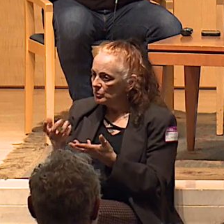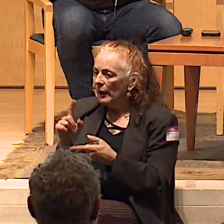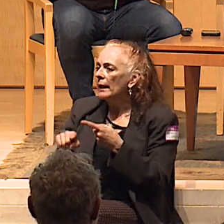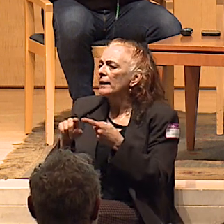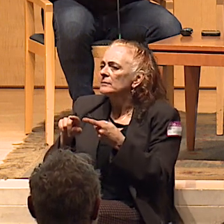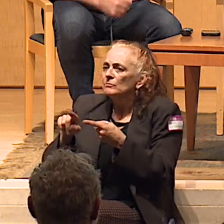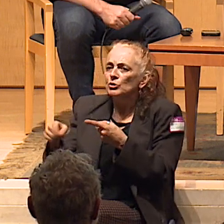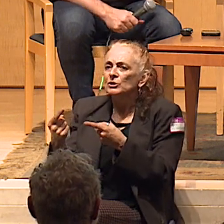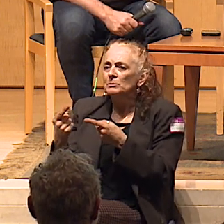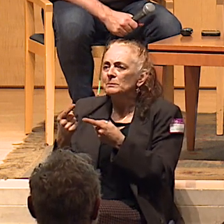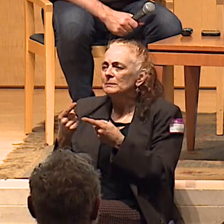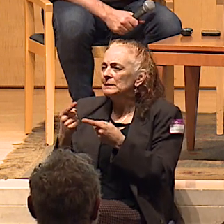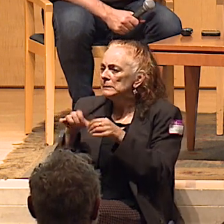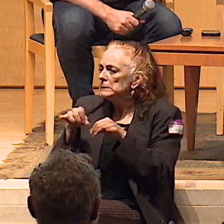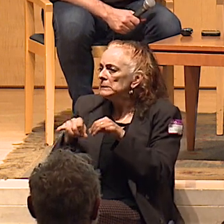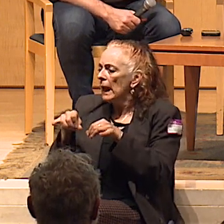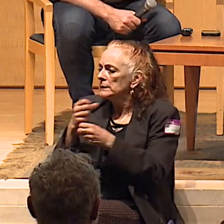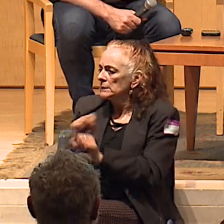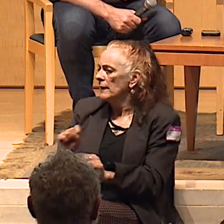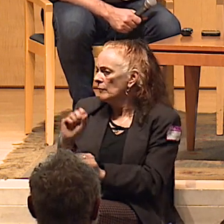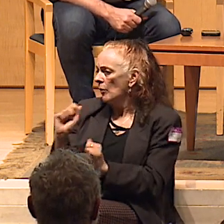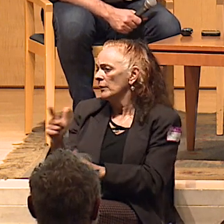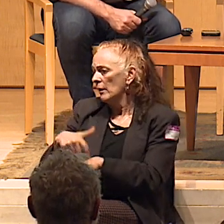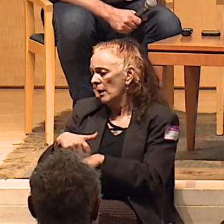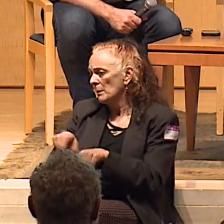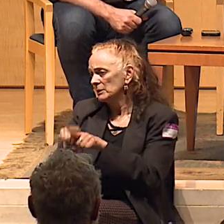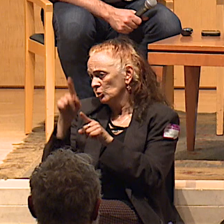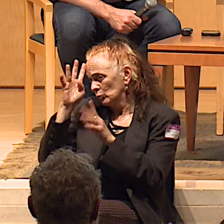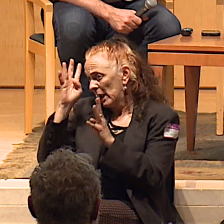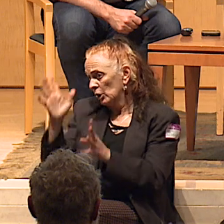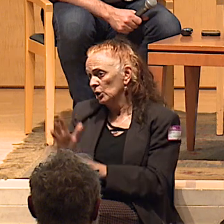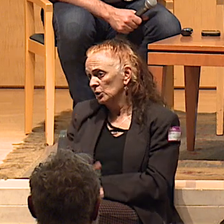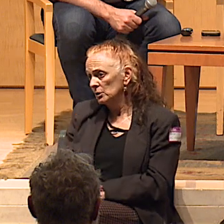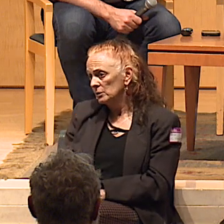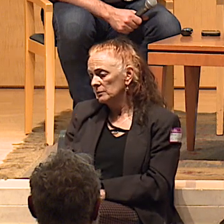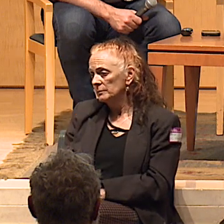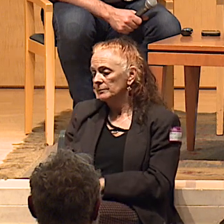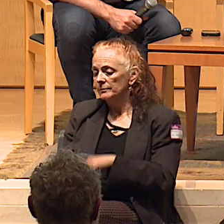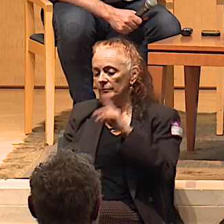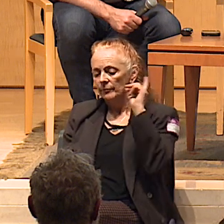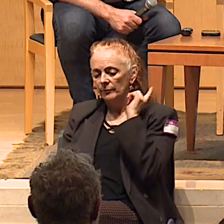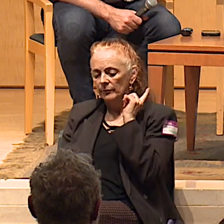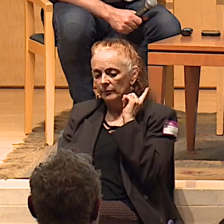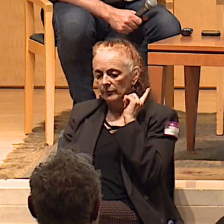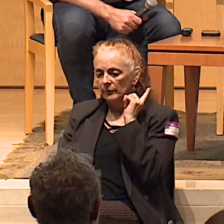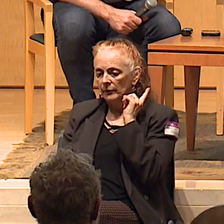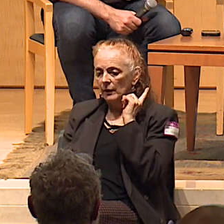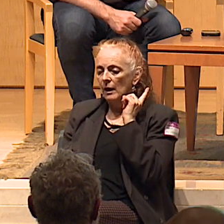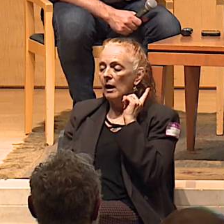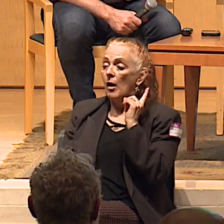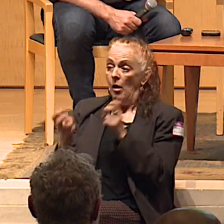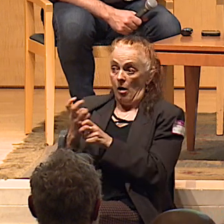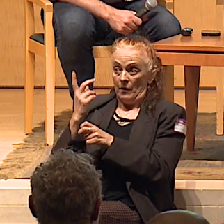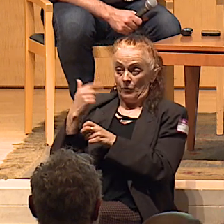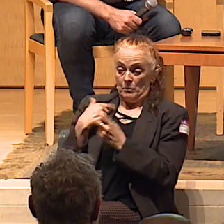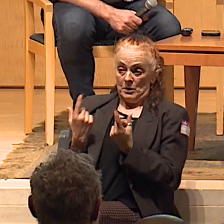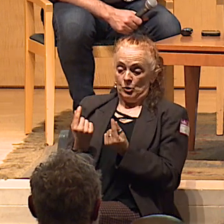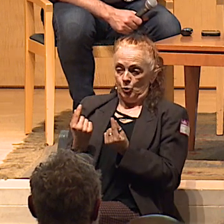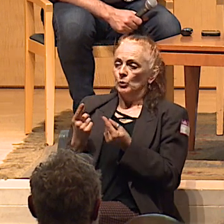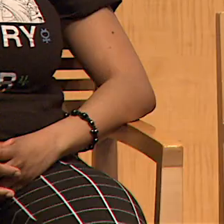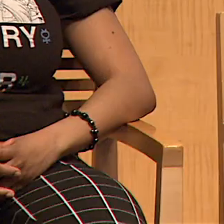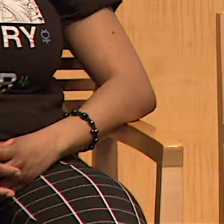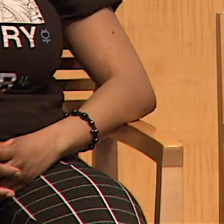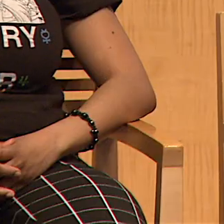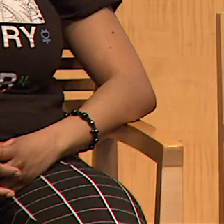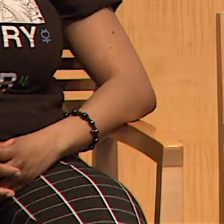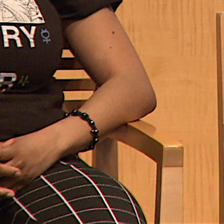safe territory. I find one of the hardest things for me to do is explain my art sometimes after I've made it. Like